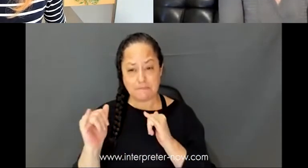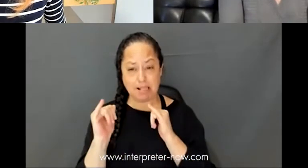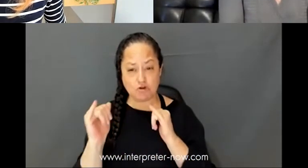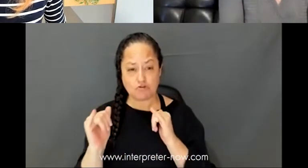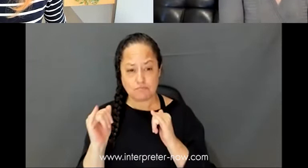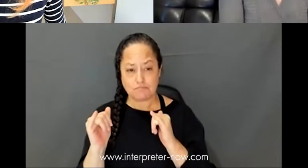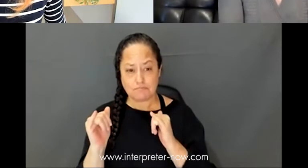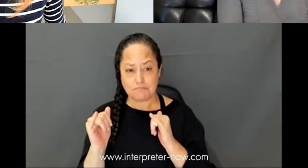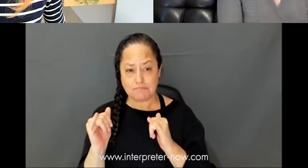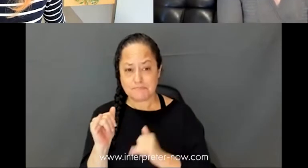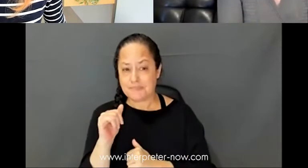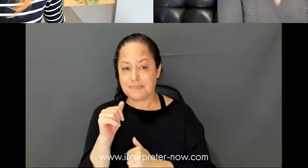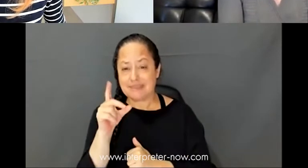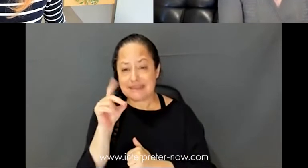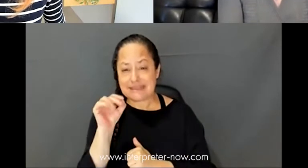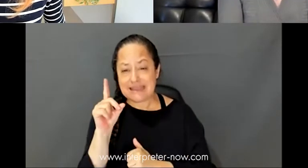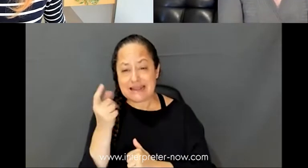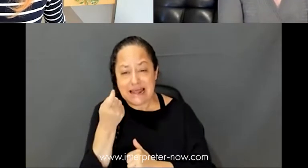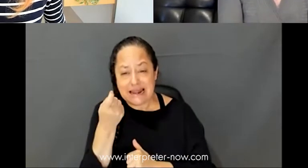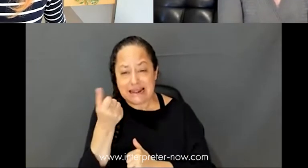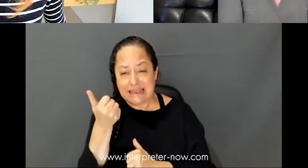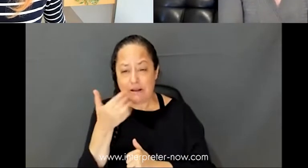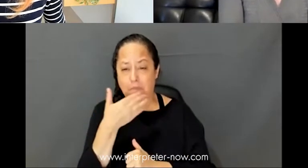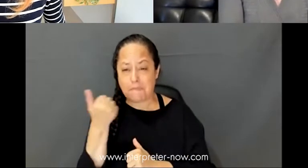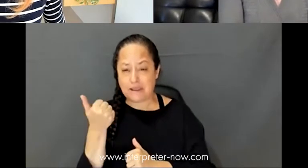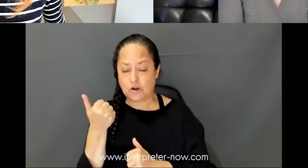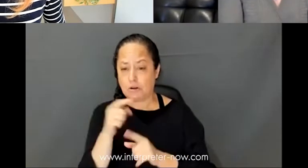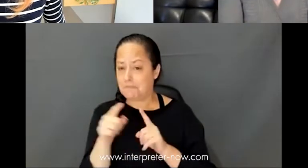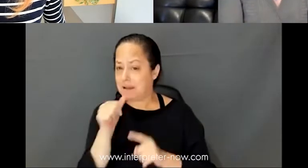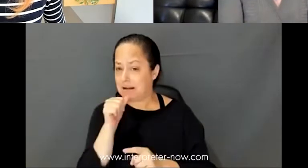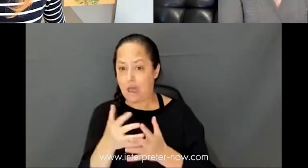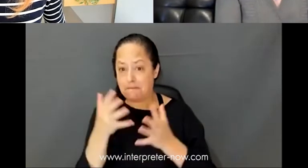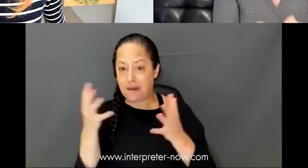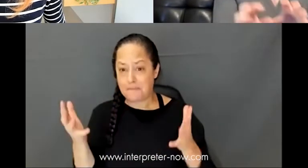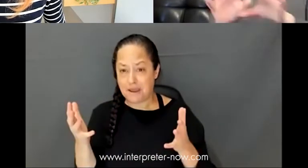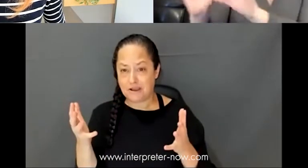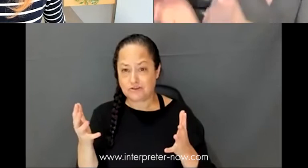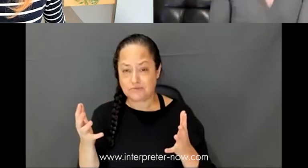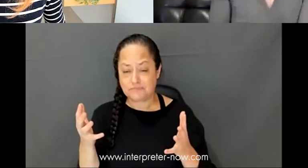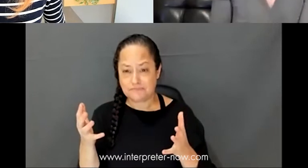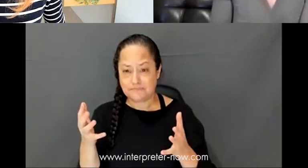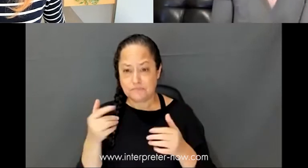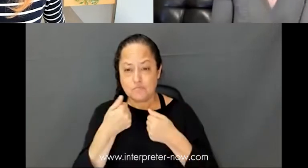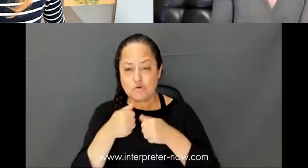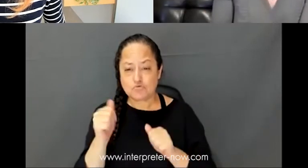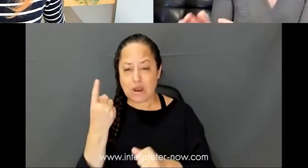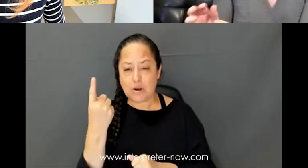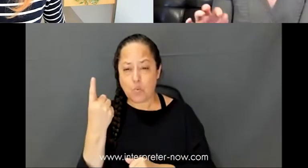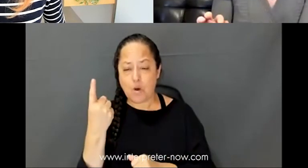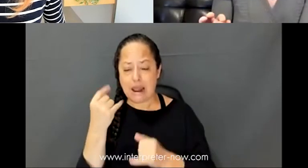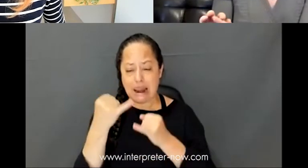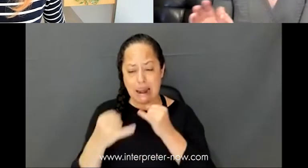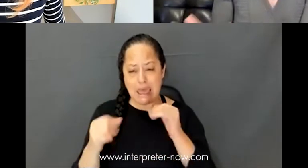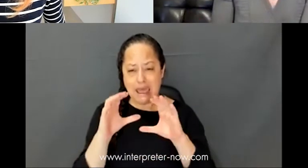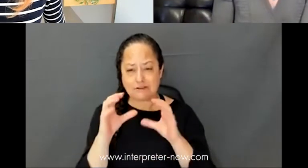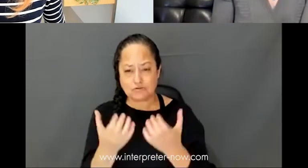Well, that did do slightly better than random, but not by very much. So then we tried one last grouping, which